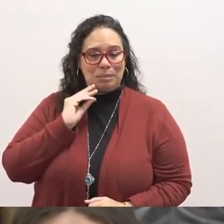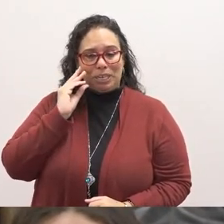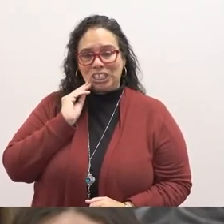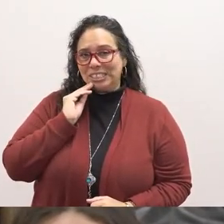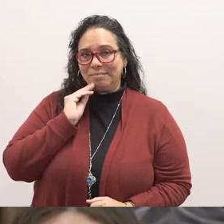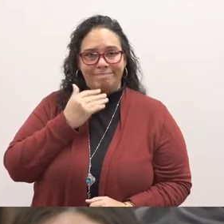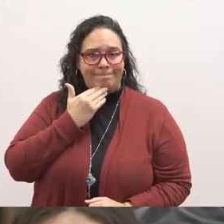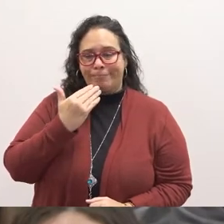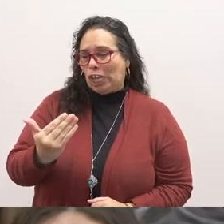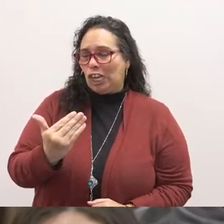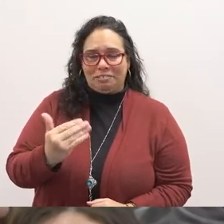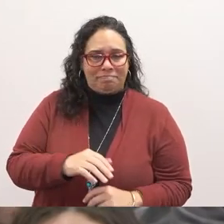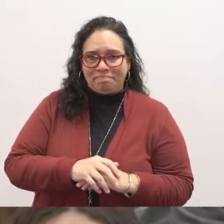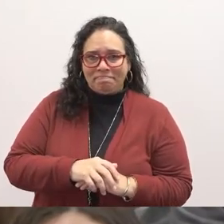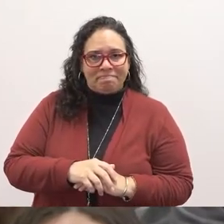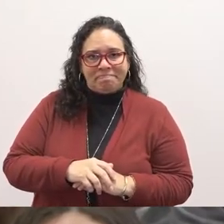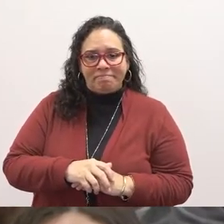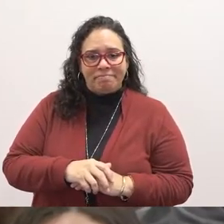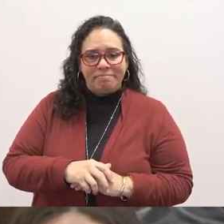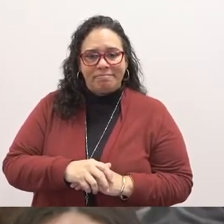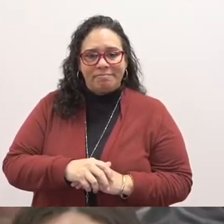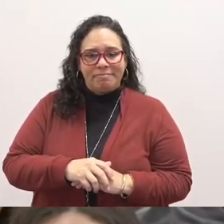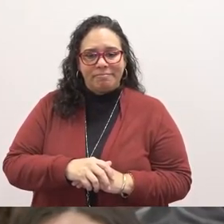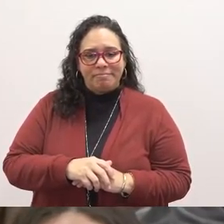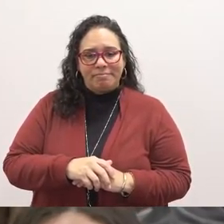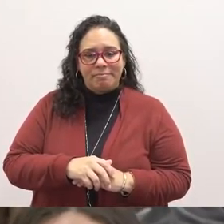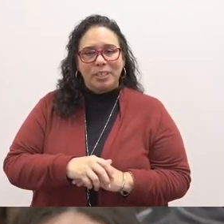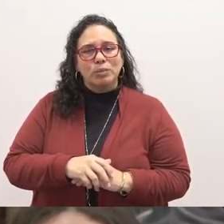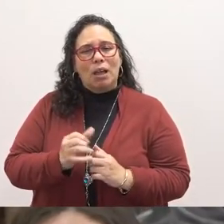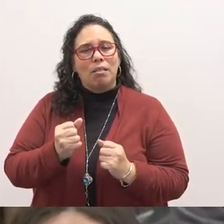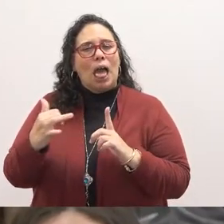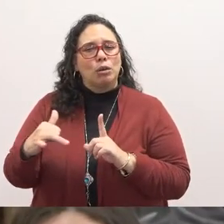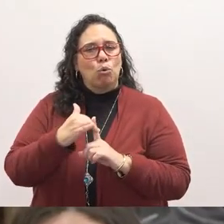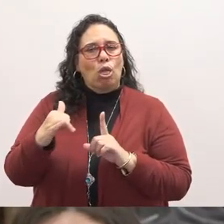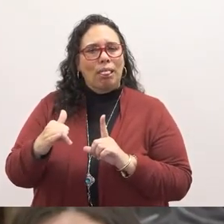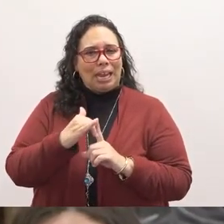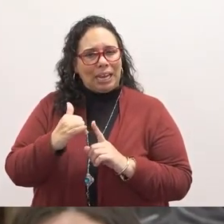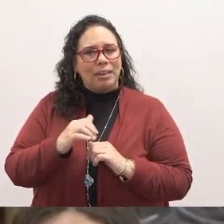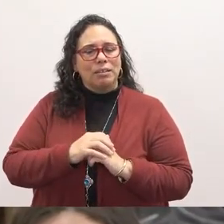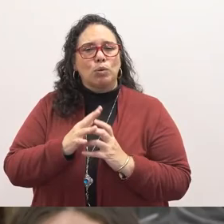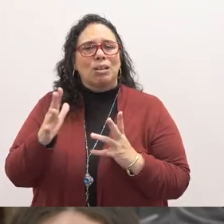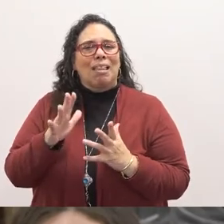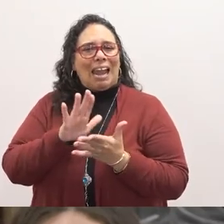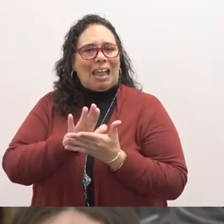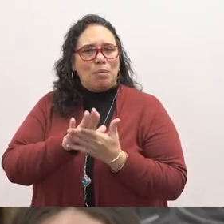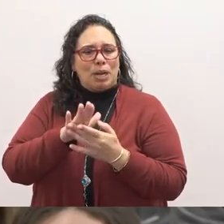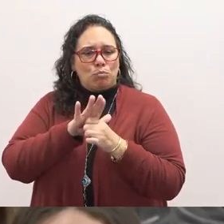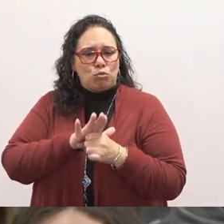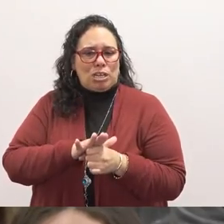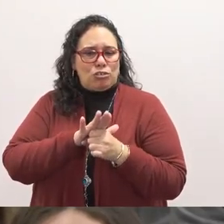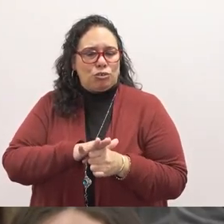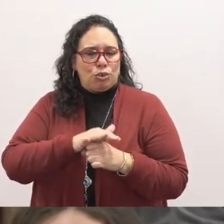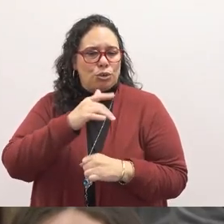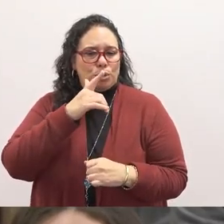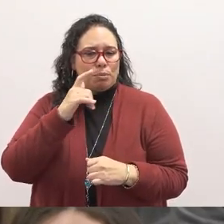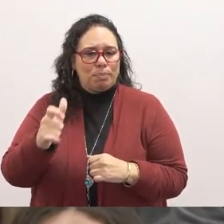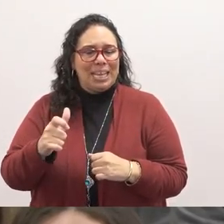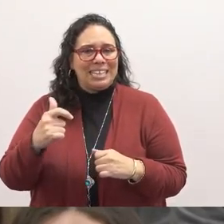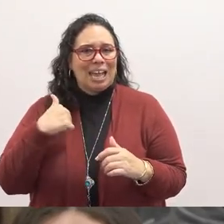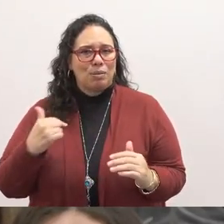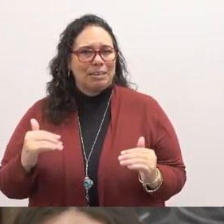I didn't have a good experience. I felt with a lot of bullying and a lot of academic pressure because I was an advanced